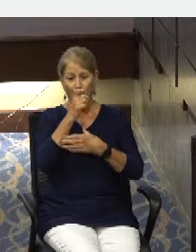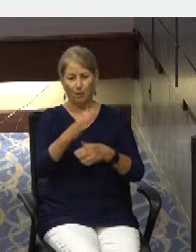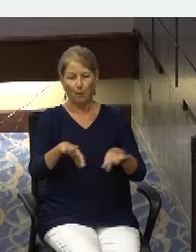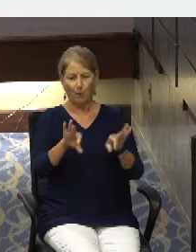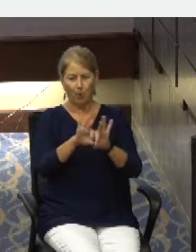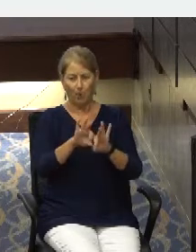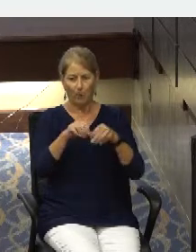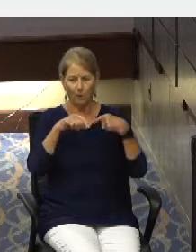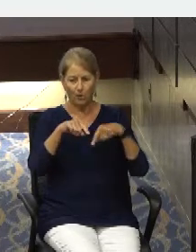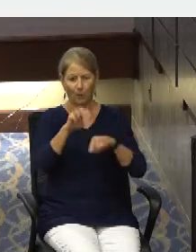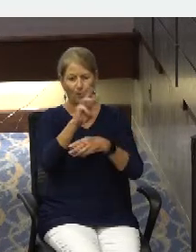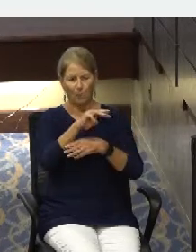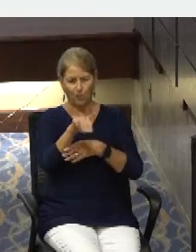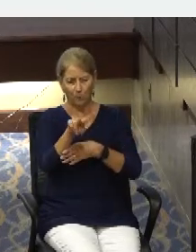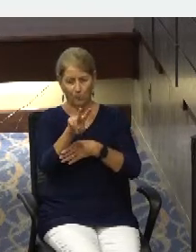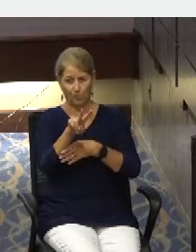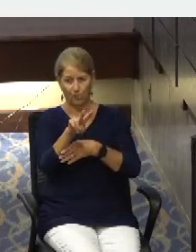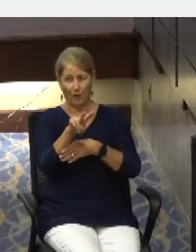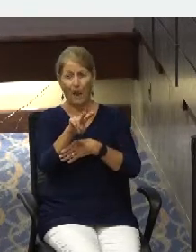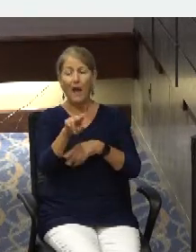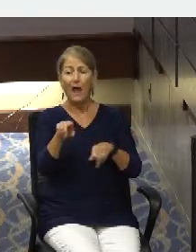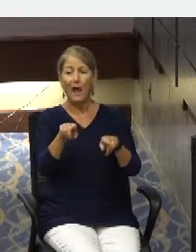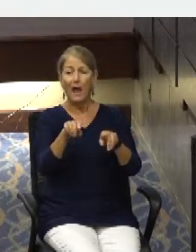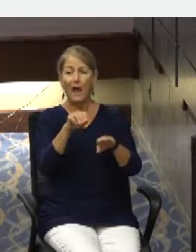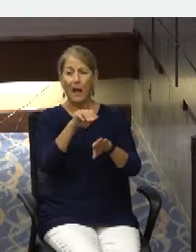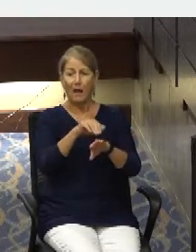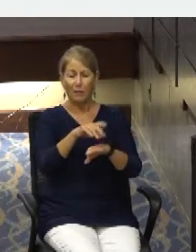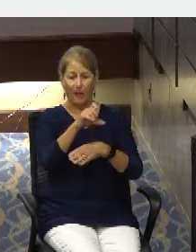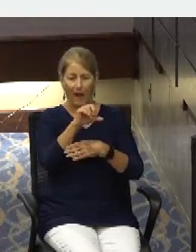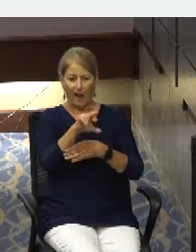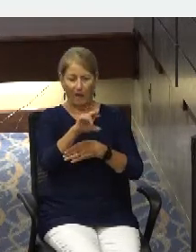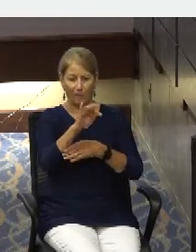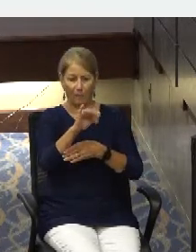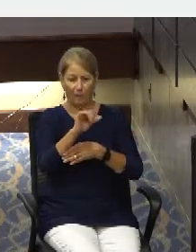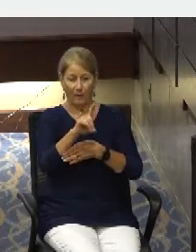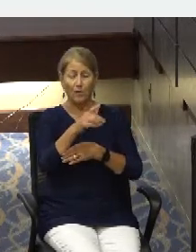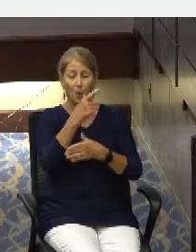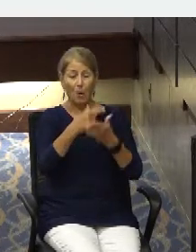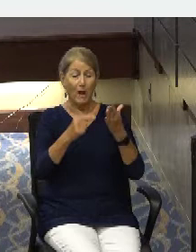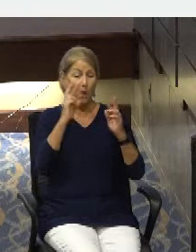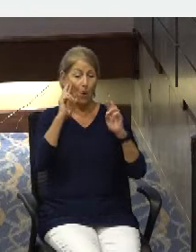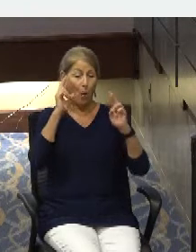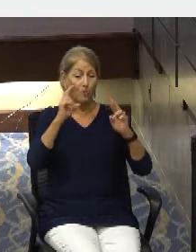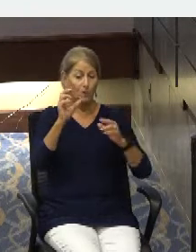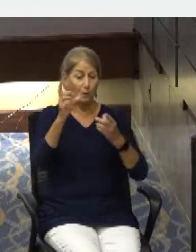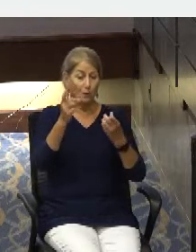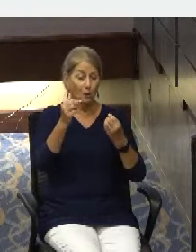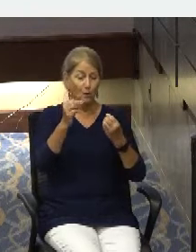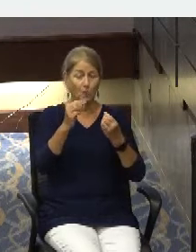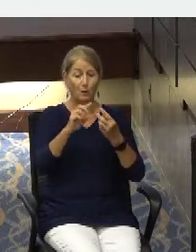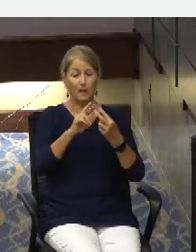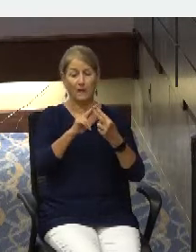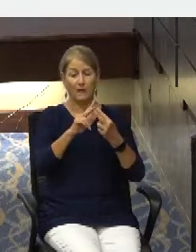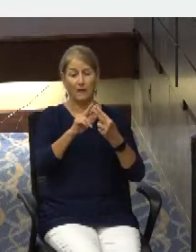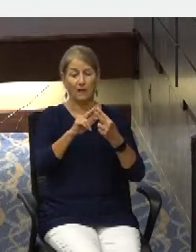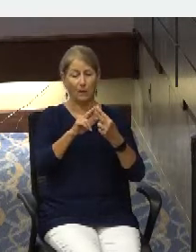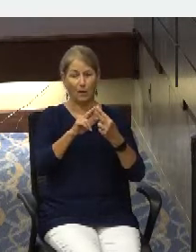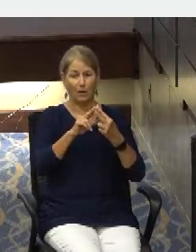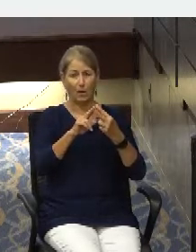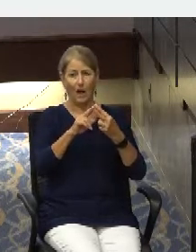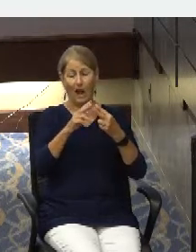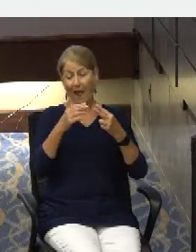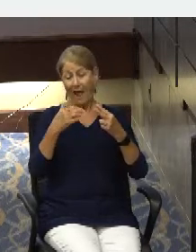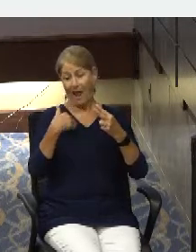War II at Blackland Army Airfield. What he's hoping to be able to do is to either etch their names